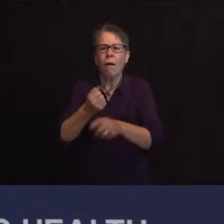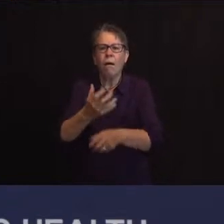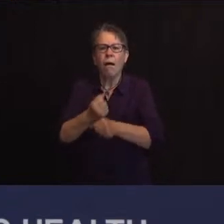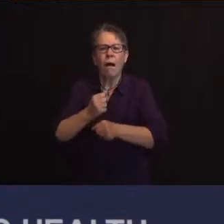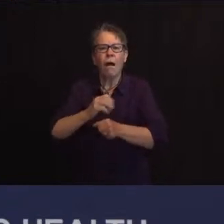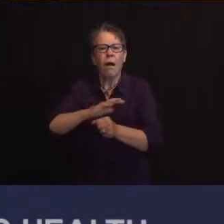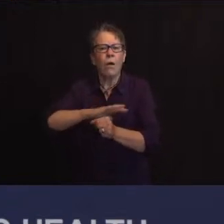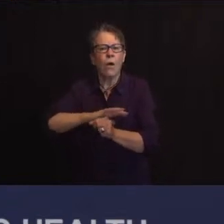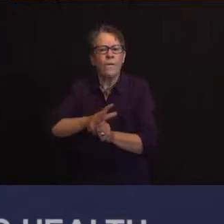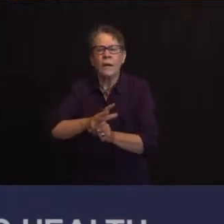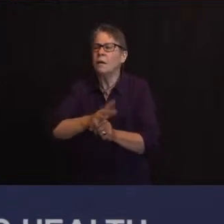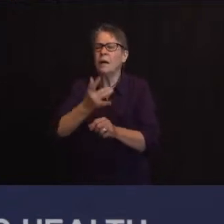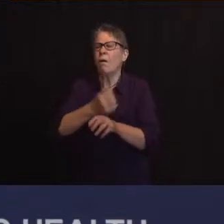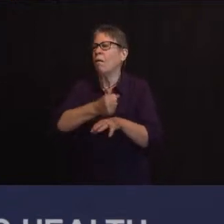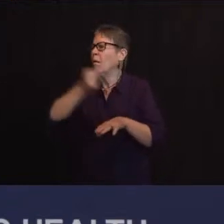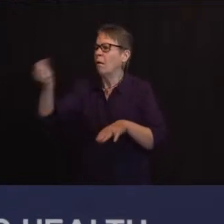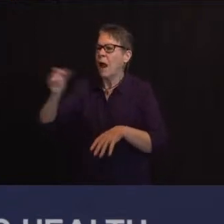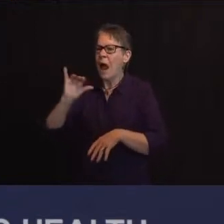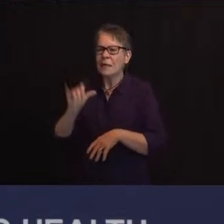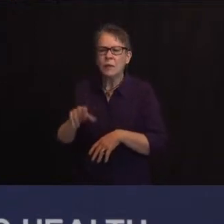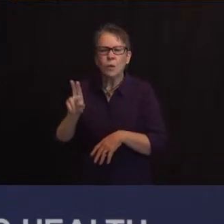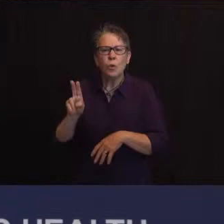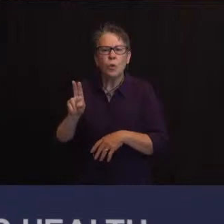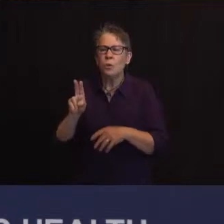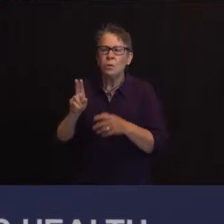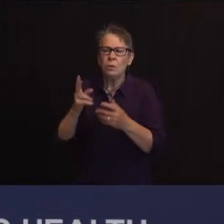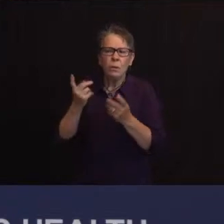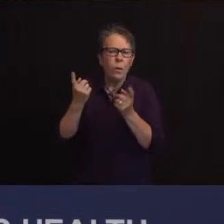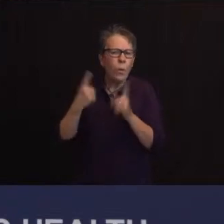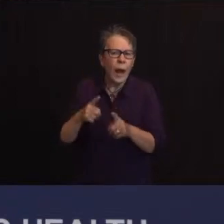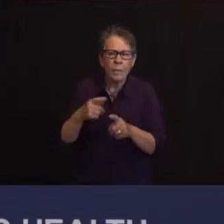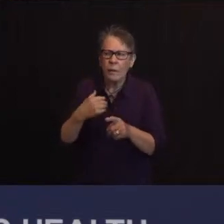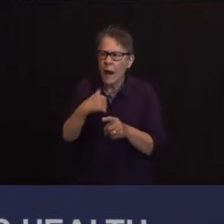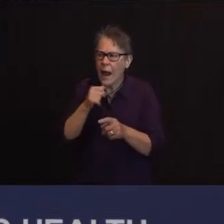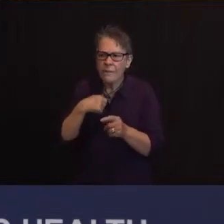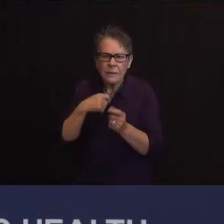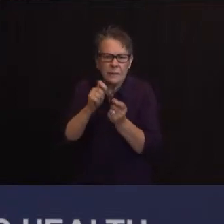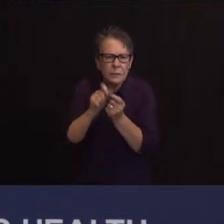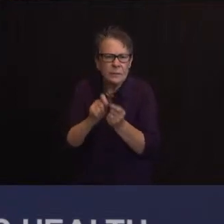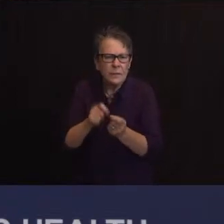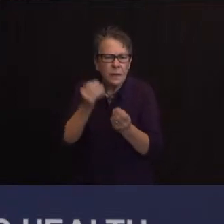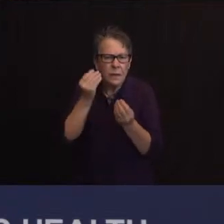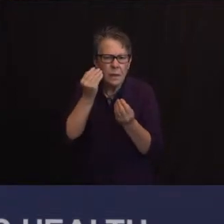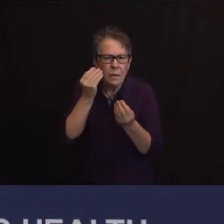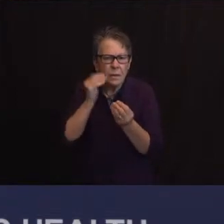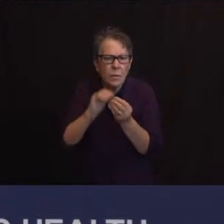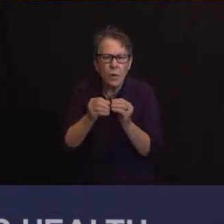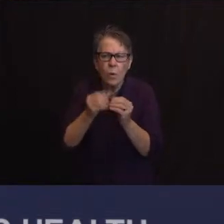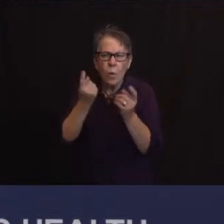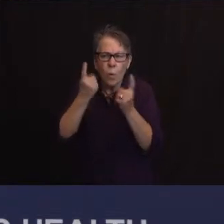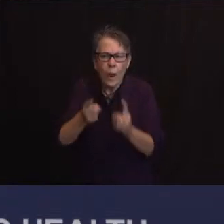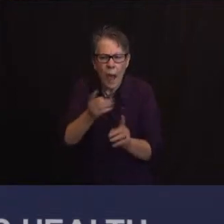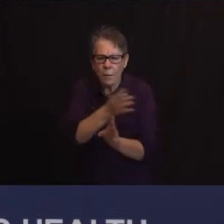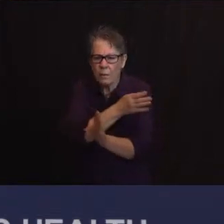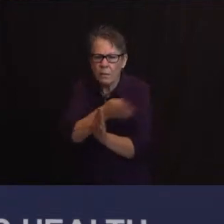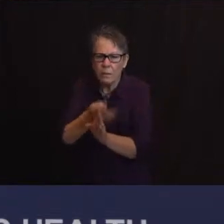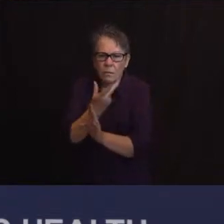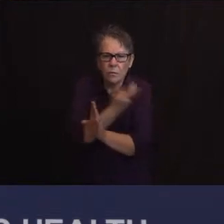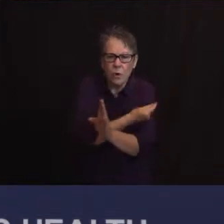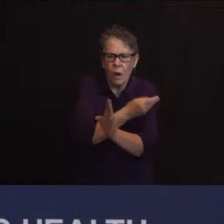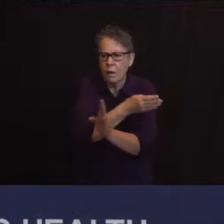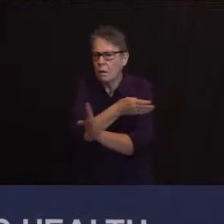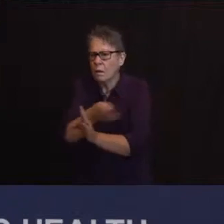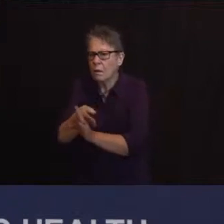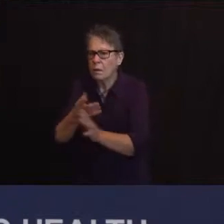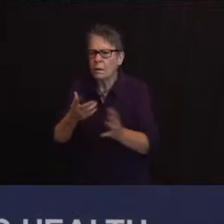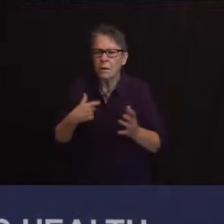Obviously, we don't know the specifics here, his medical history and so forth, but are you concerned that this could cause panic or hesitancy